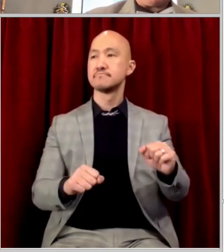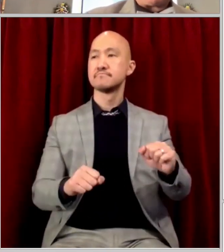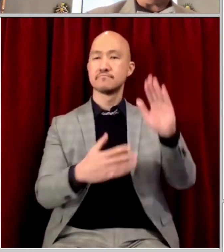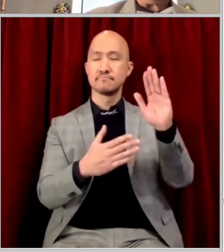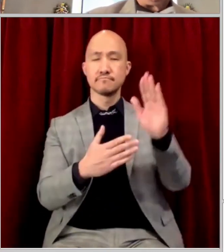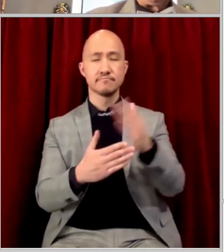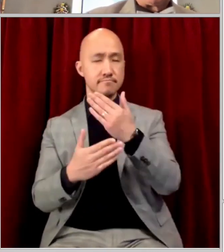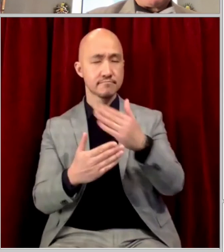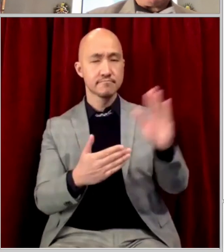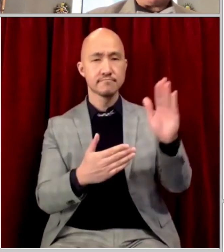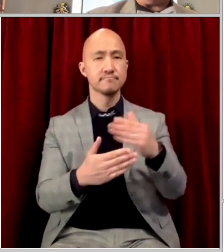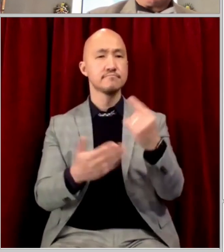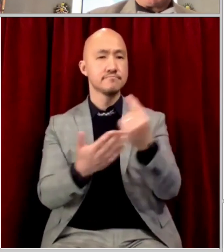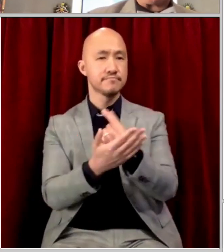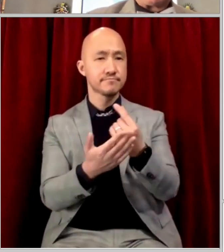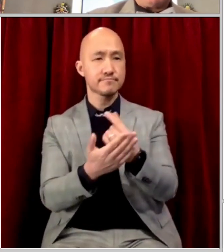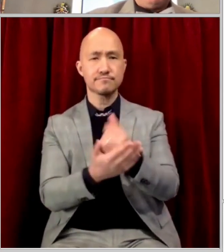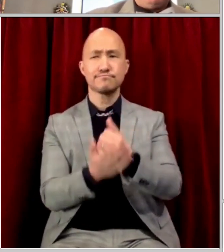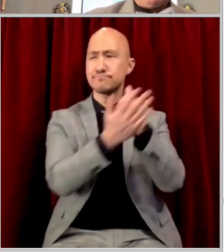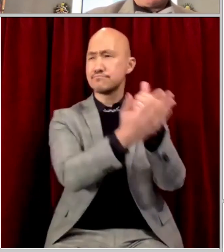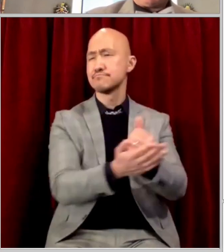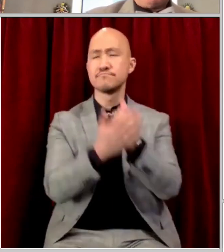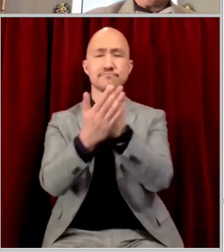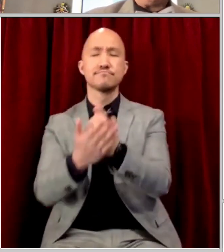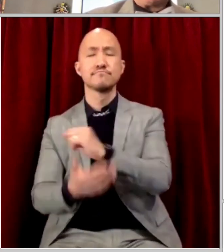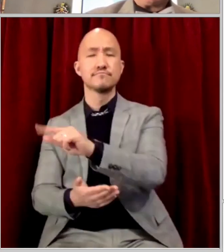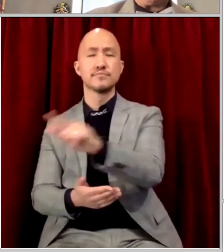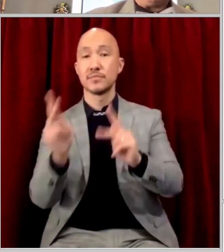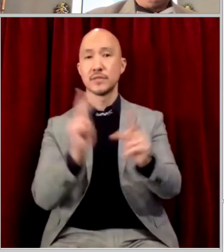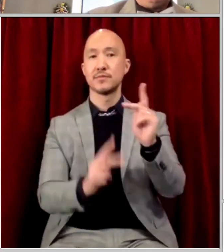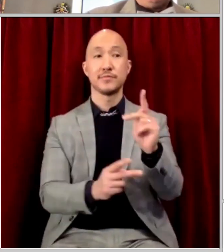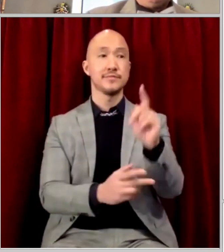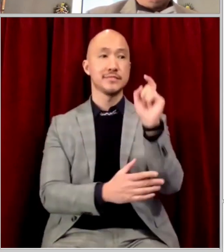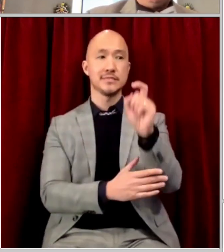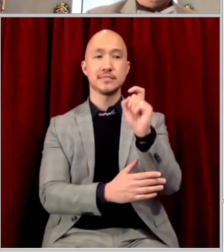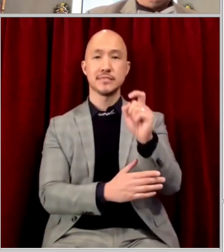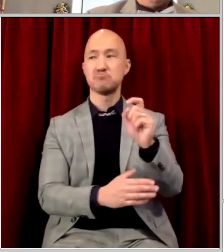brethren now in the Ukraine and in Russia and all over the world